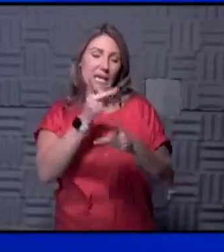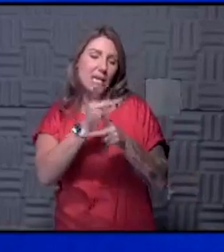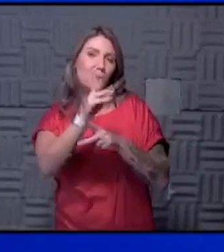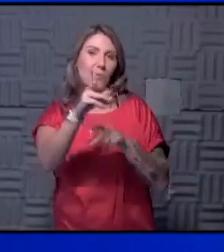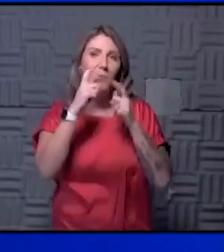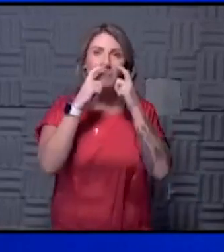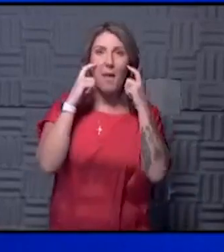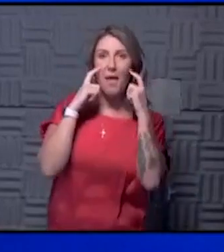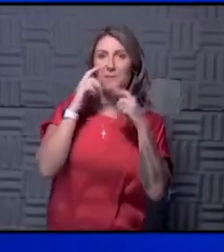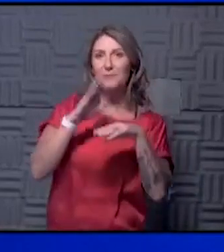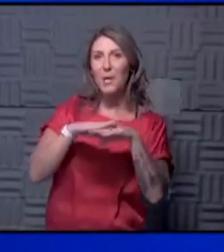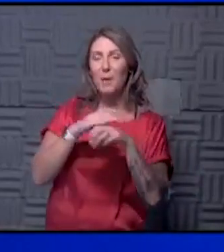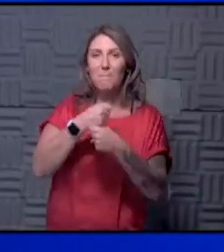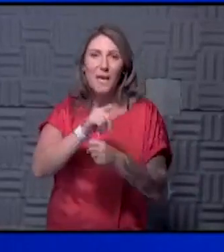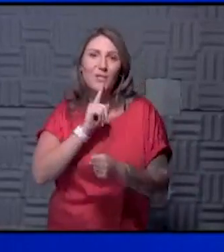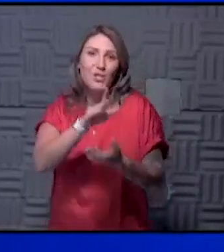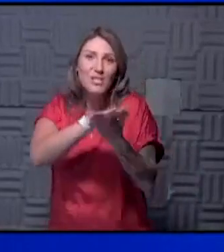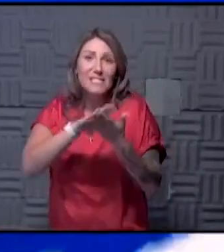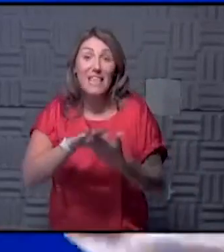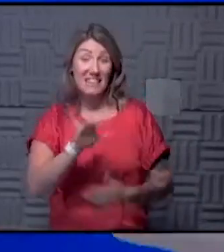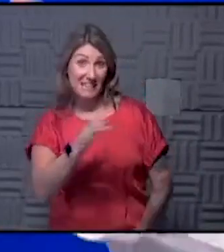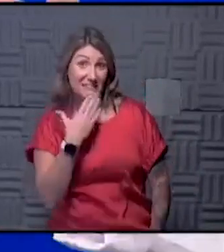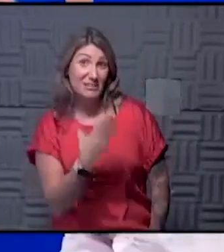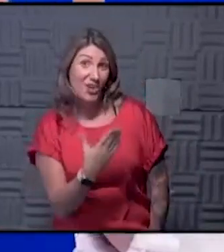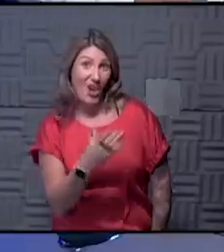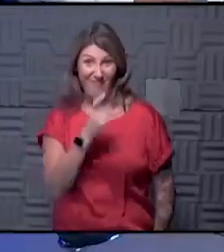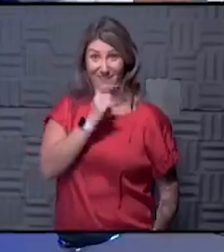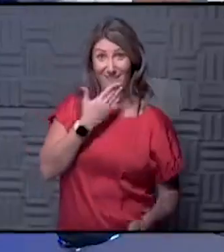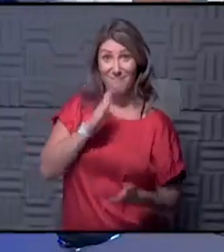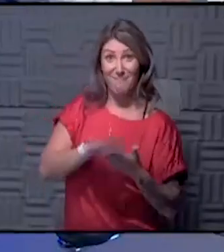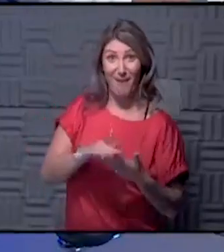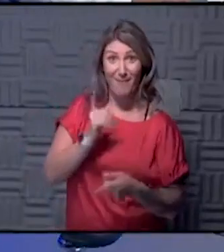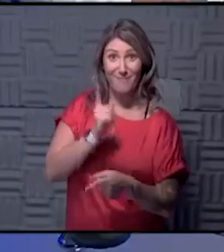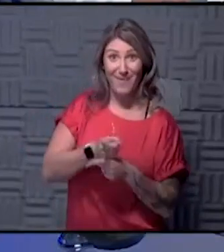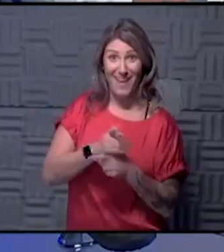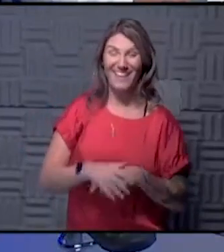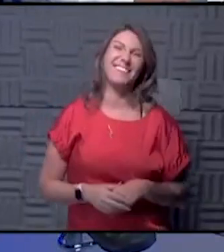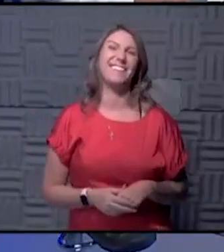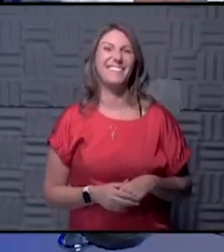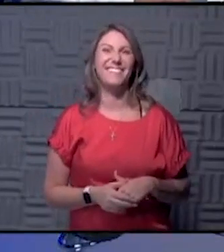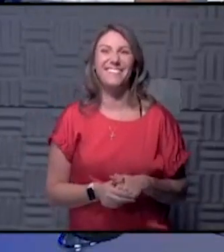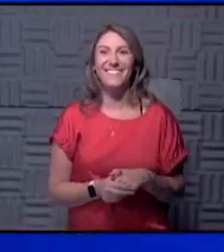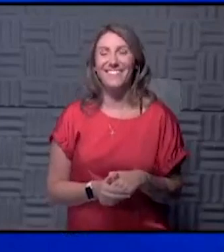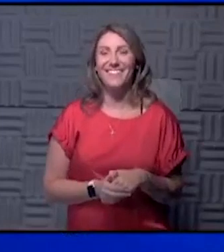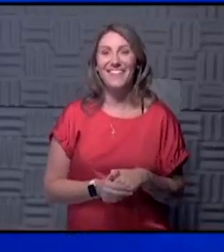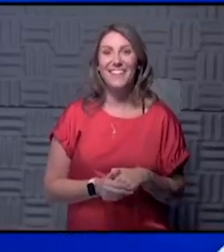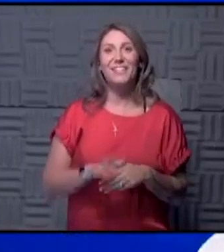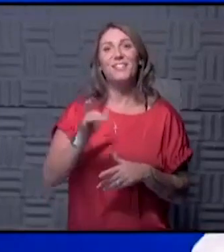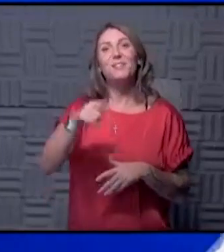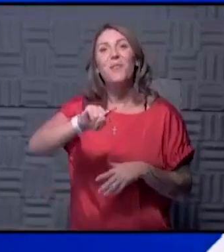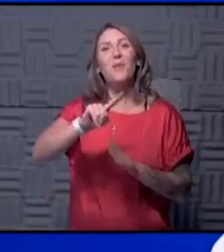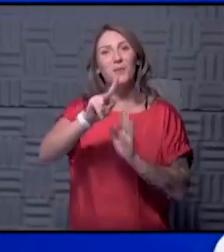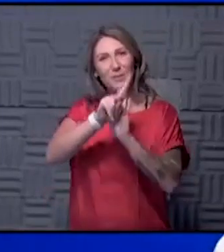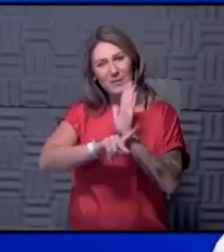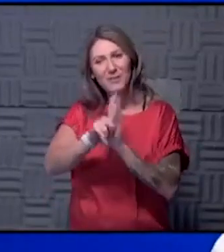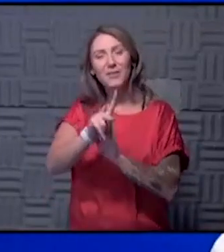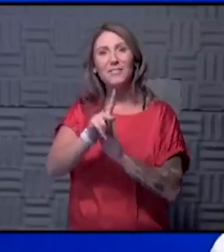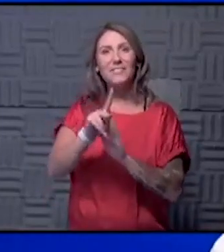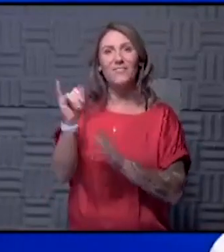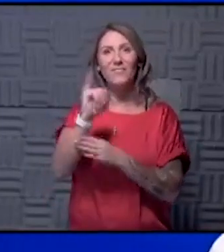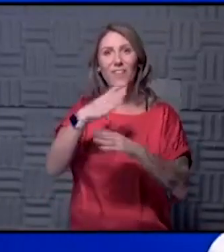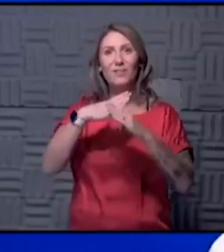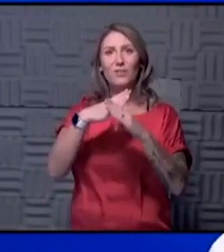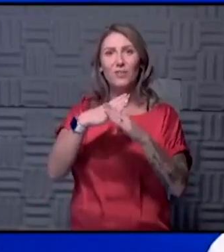it's clean. I could do this, That's people. good. There we go. Not bad, right? Not I like bad. it. So, those pillars of infection control, where you're